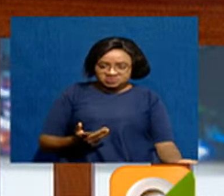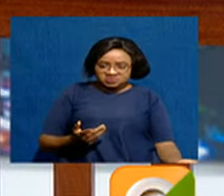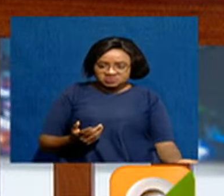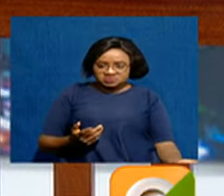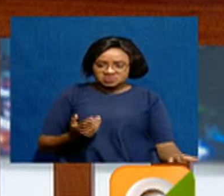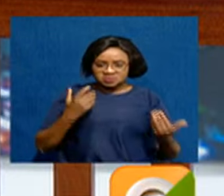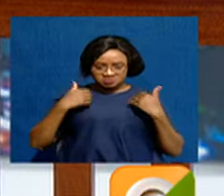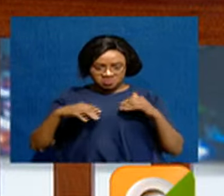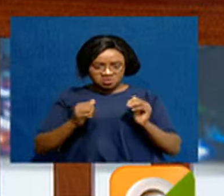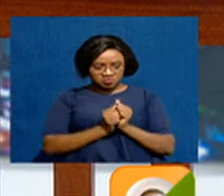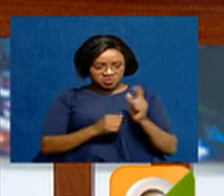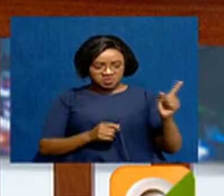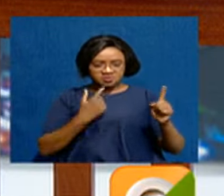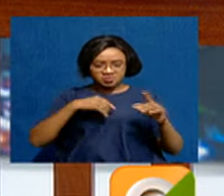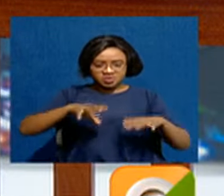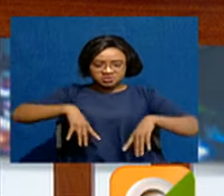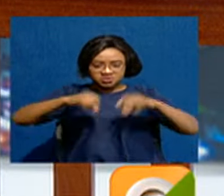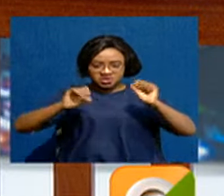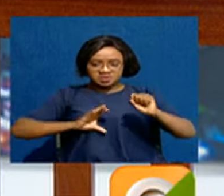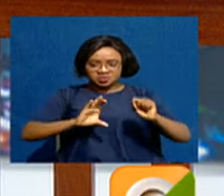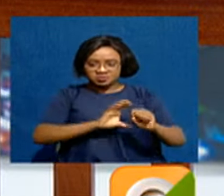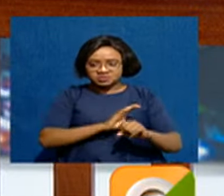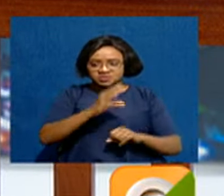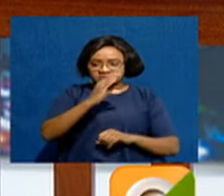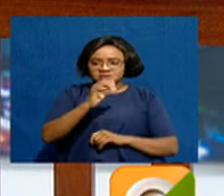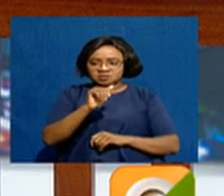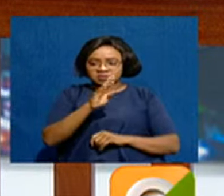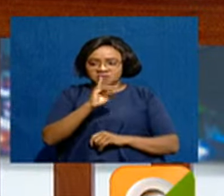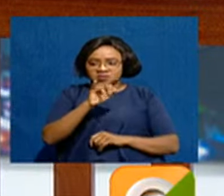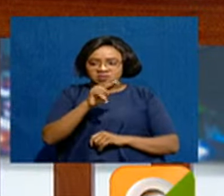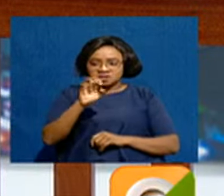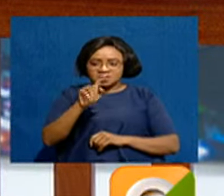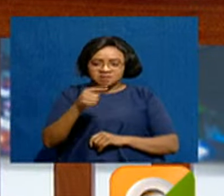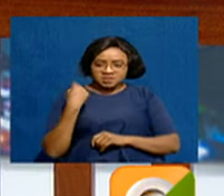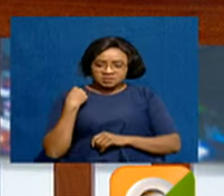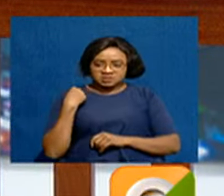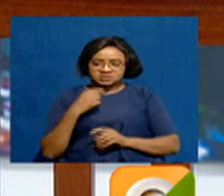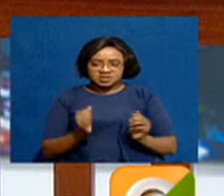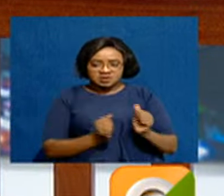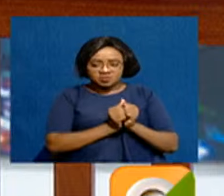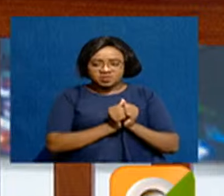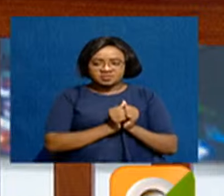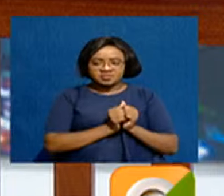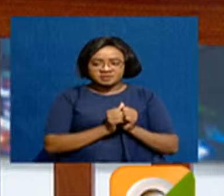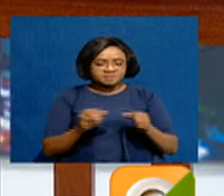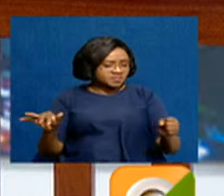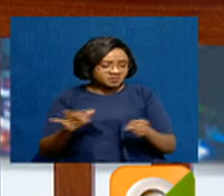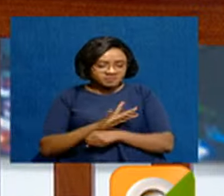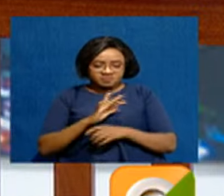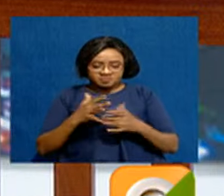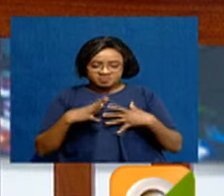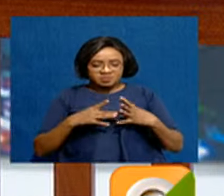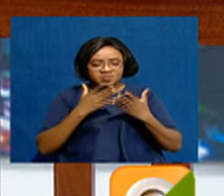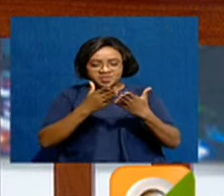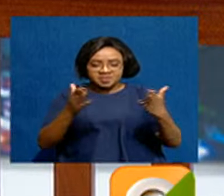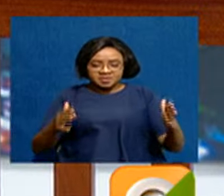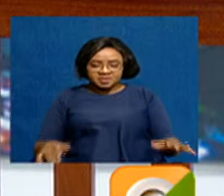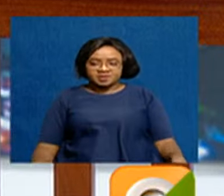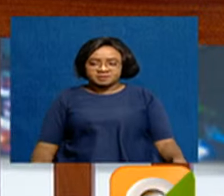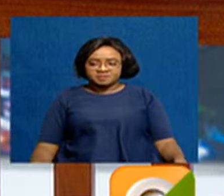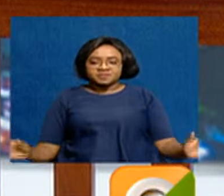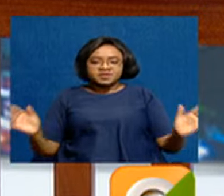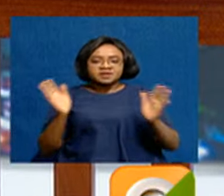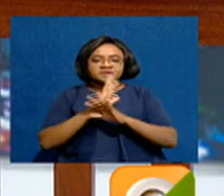chaired the subcommittee cabinet yesterday. We were full house. And we